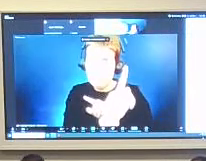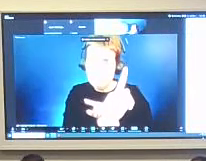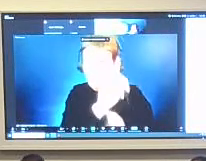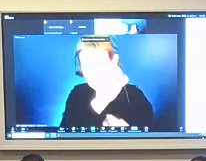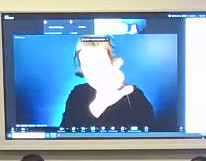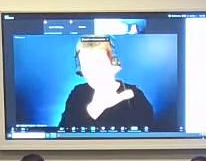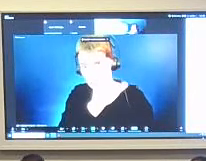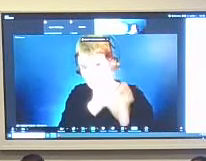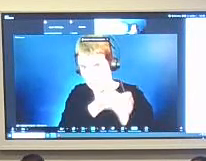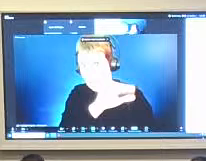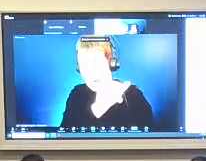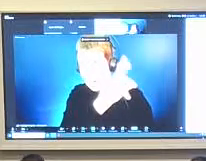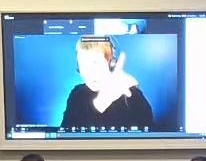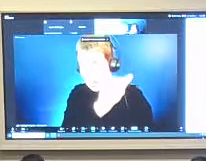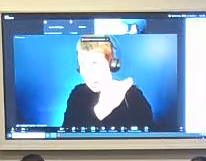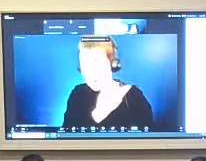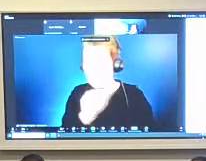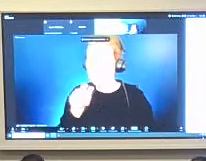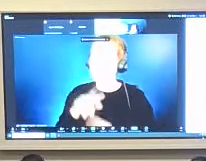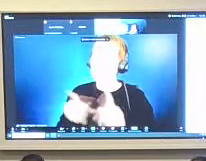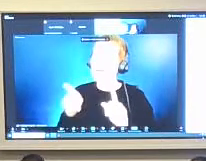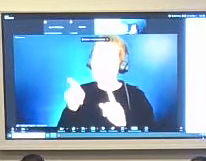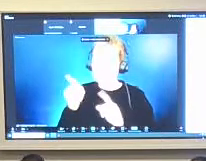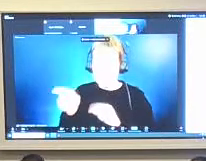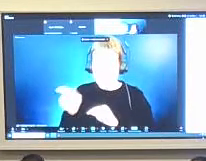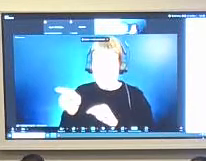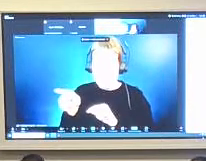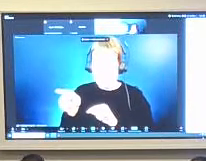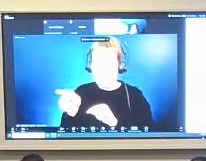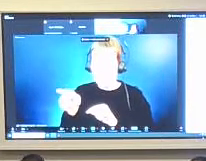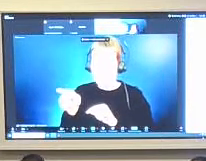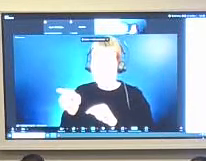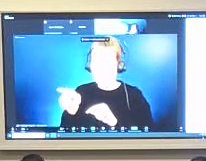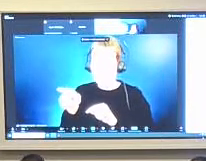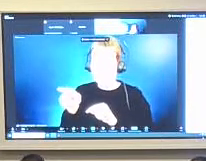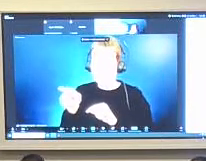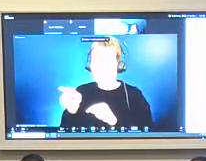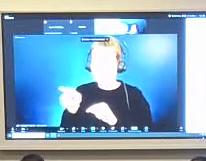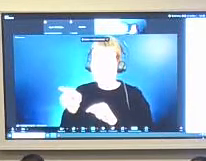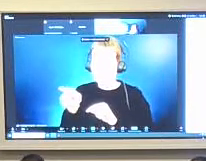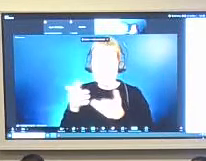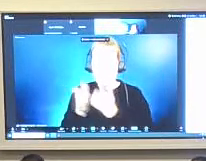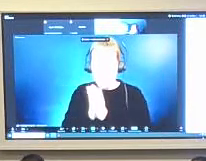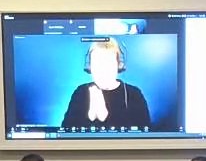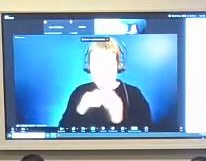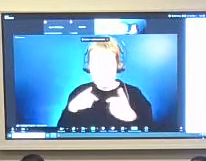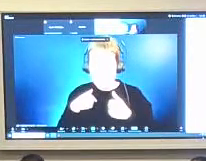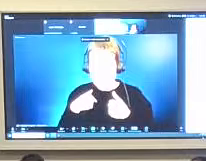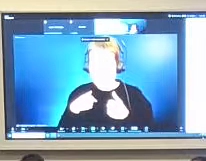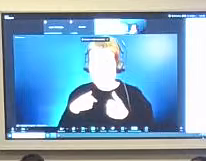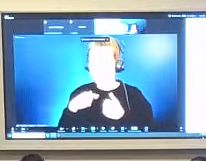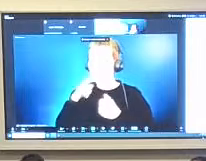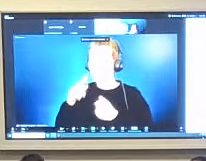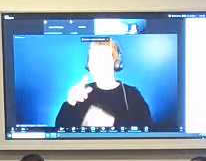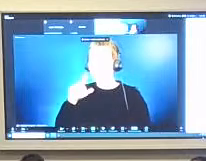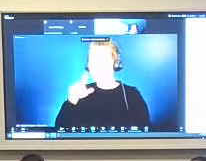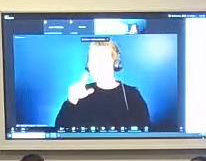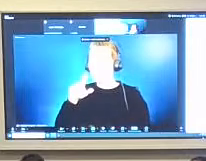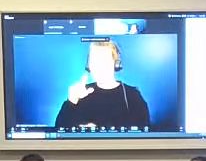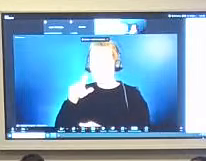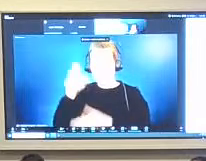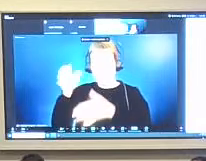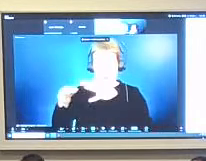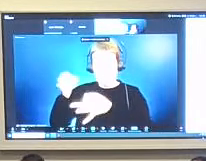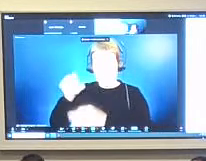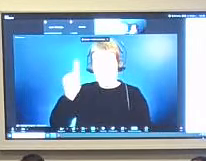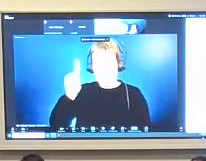me to please take a flyer from the Department of Justice, present it to the owner of